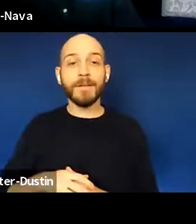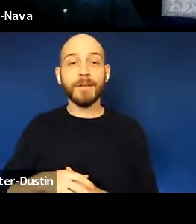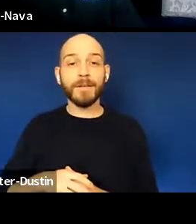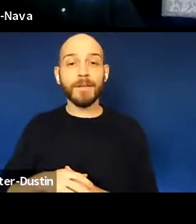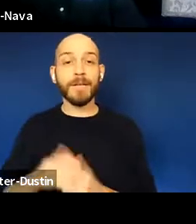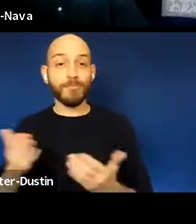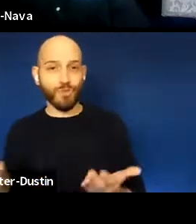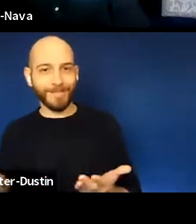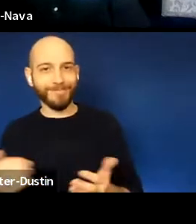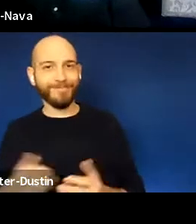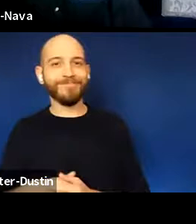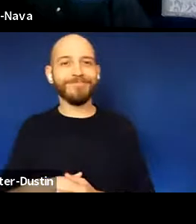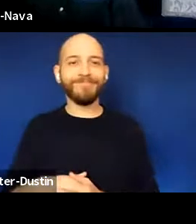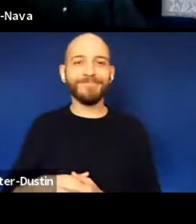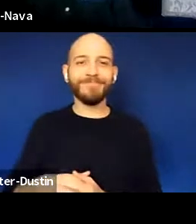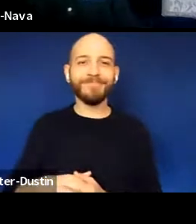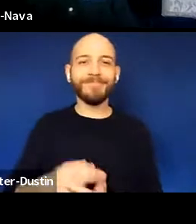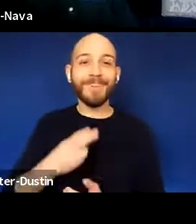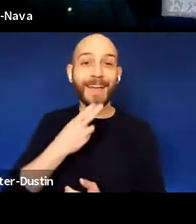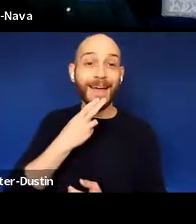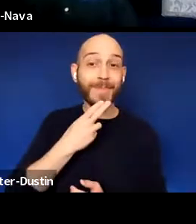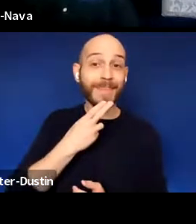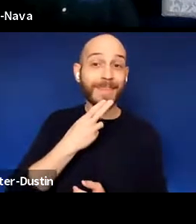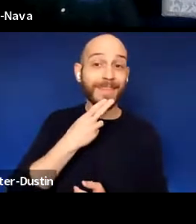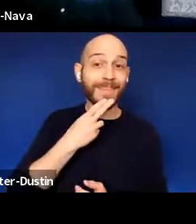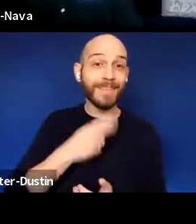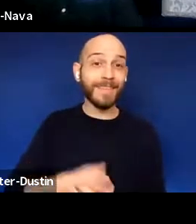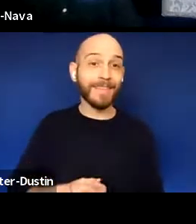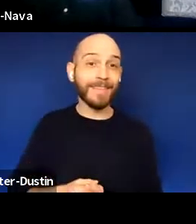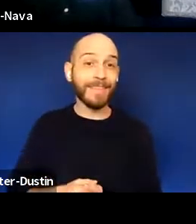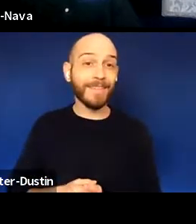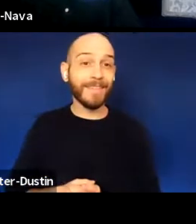Present. Emmett Hassan,